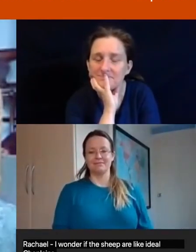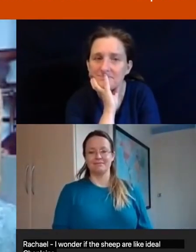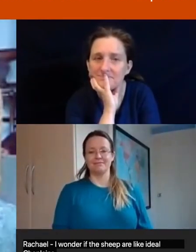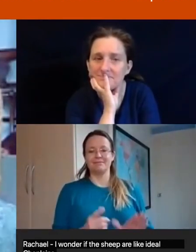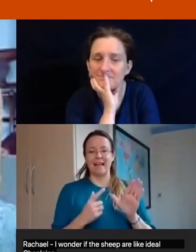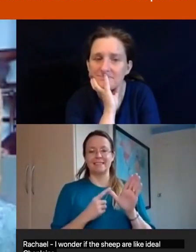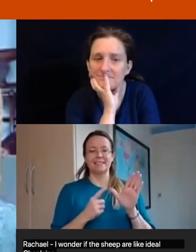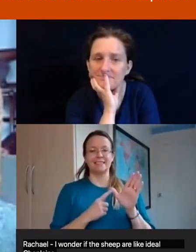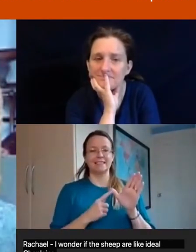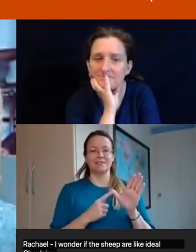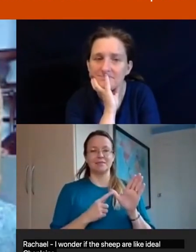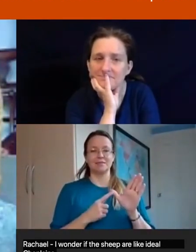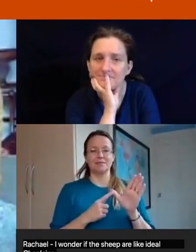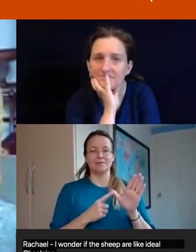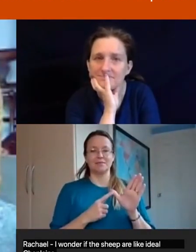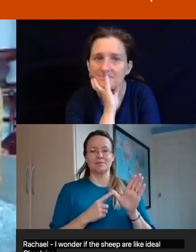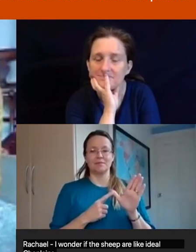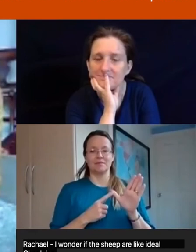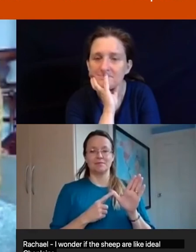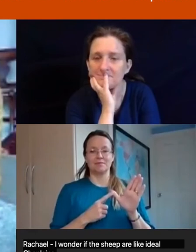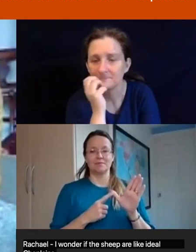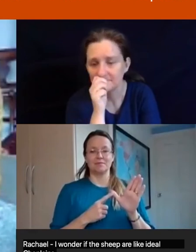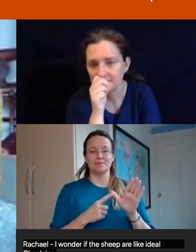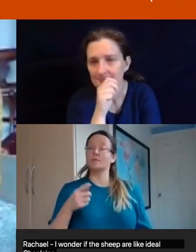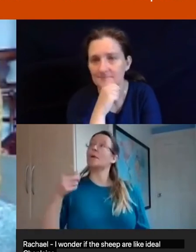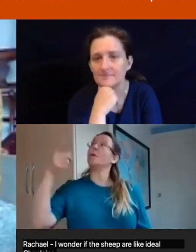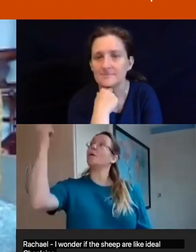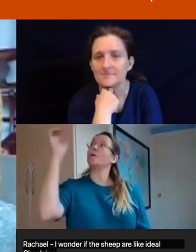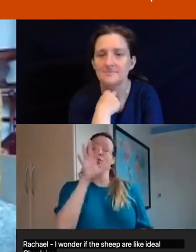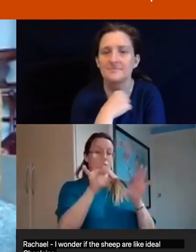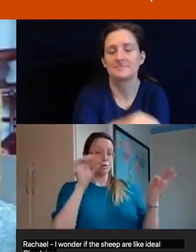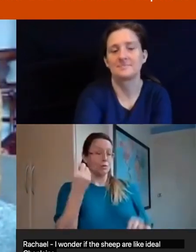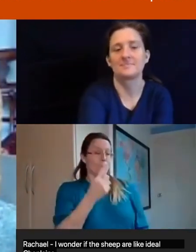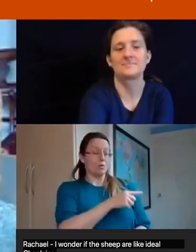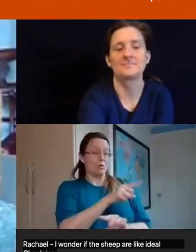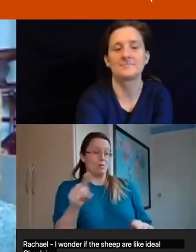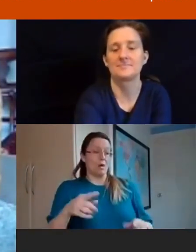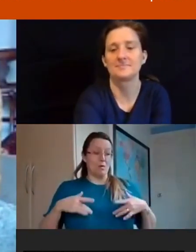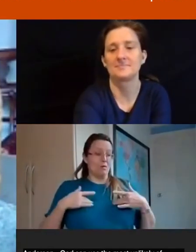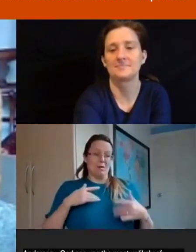Anderson, God can use the most unlikely of people.